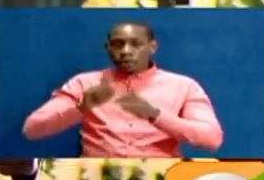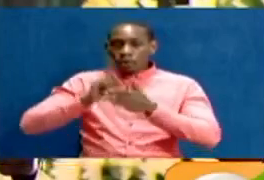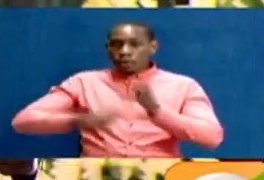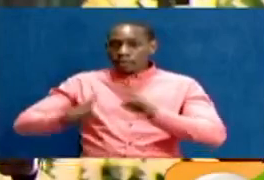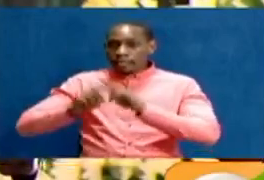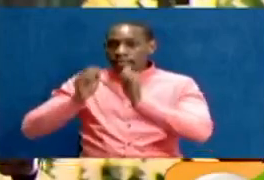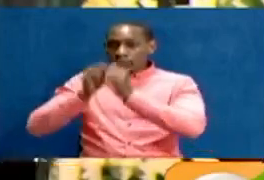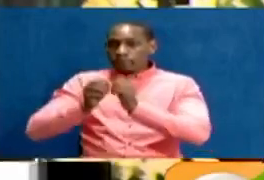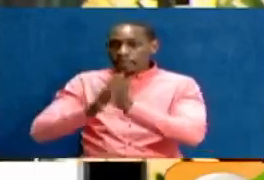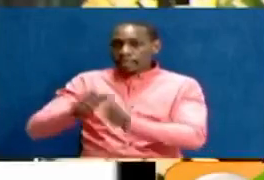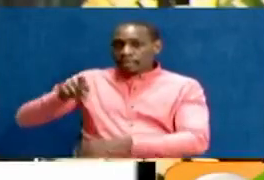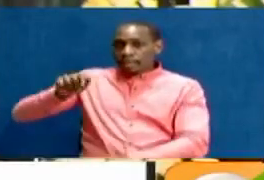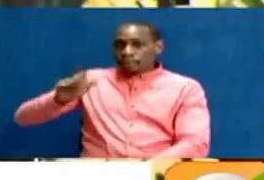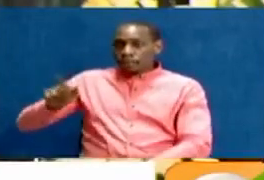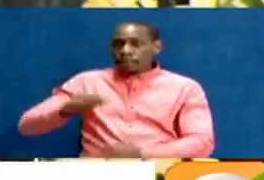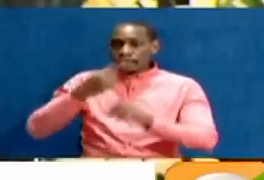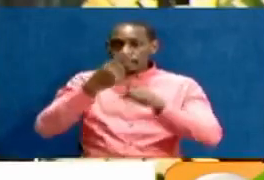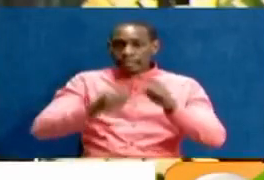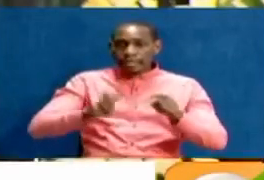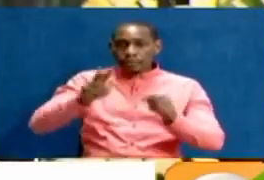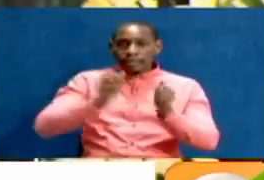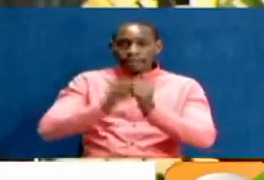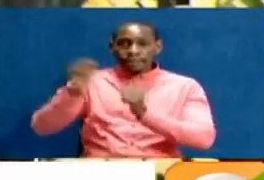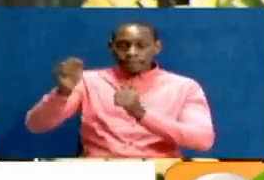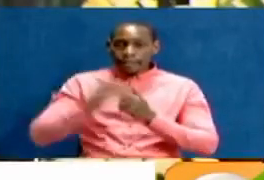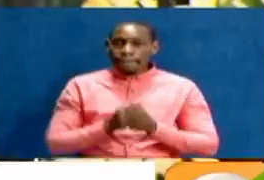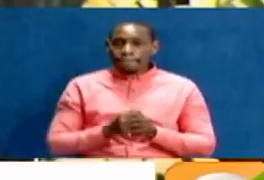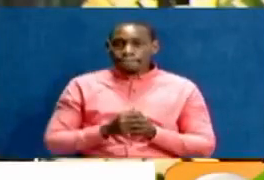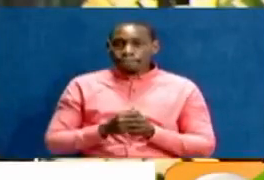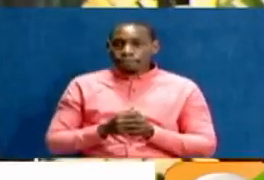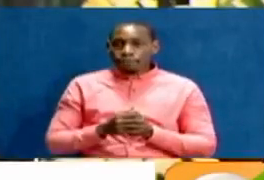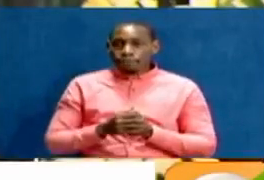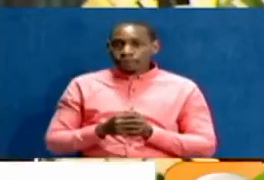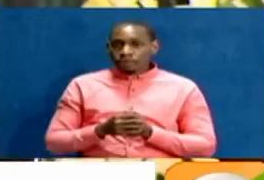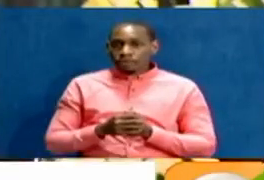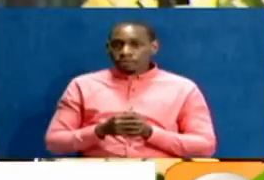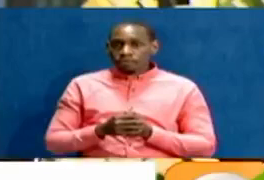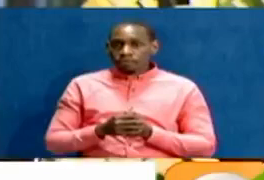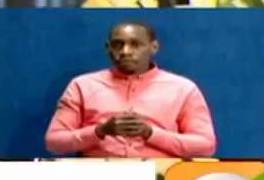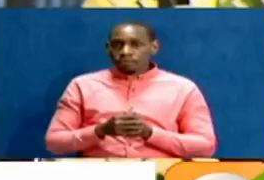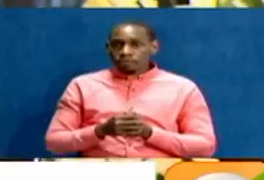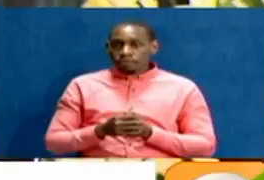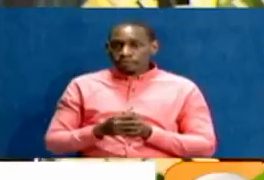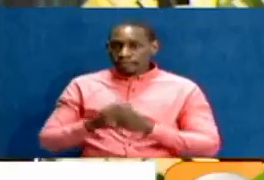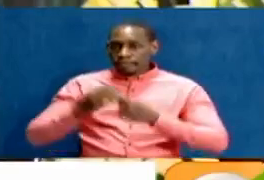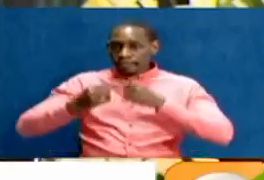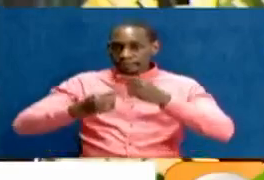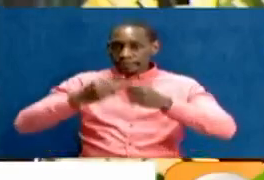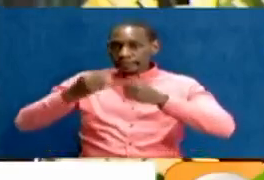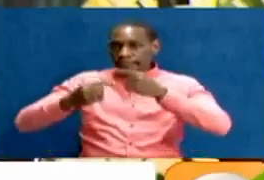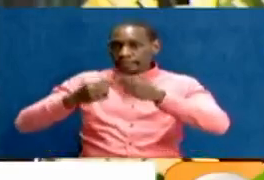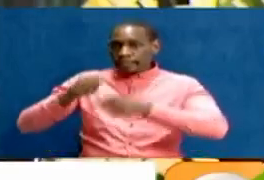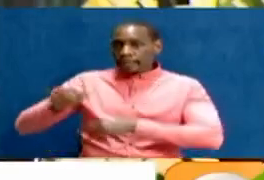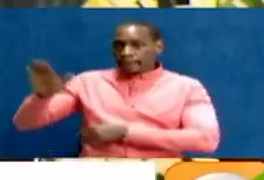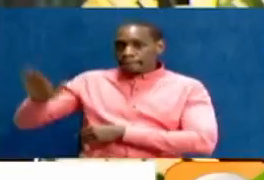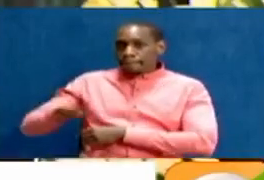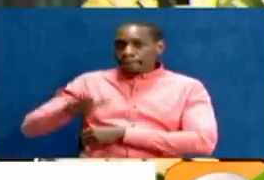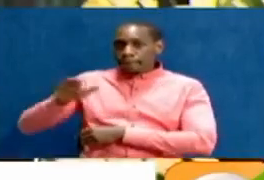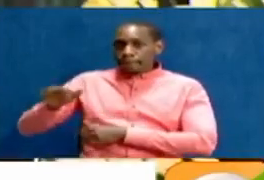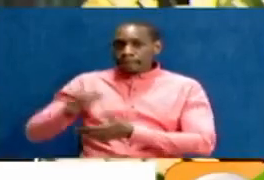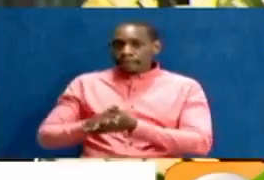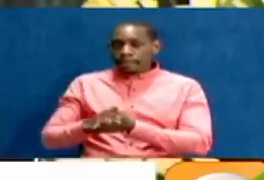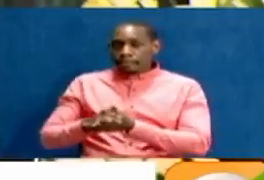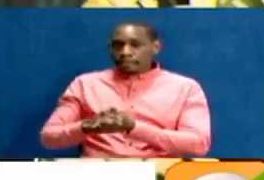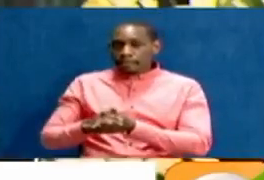Paul in 2015 will live within our